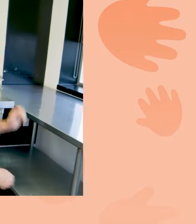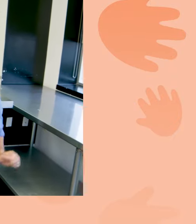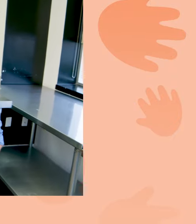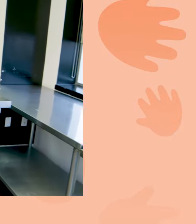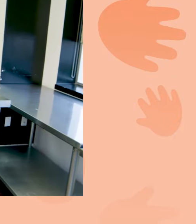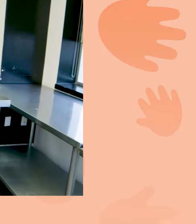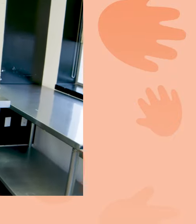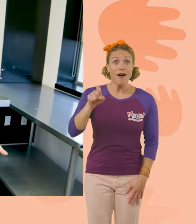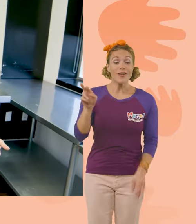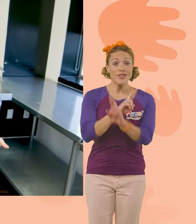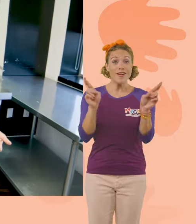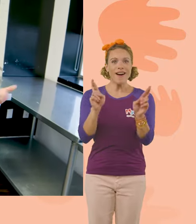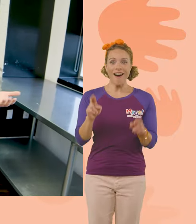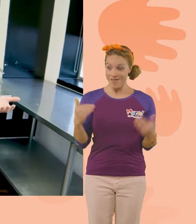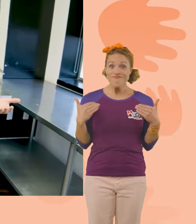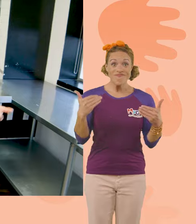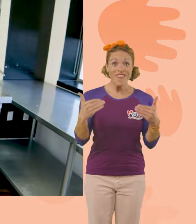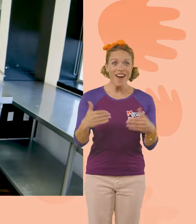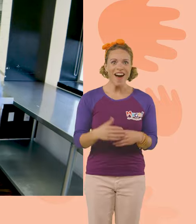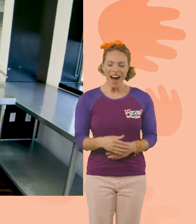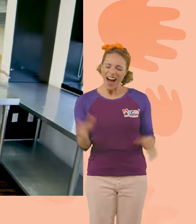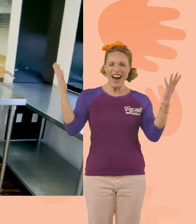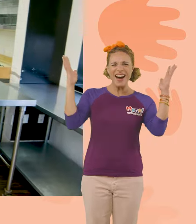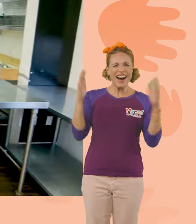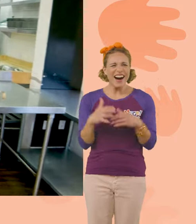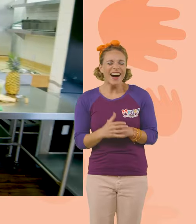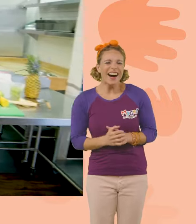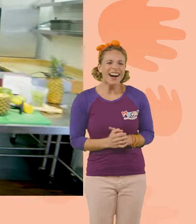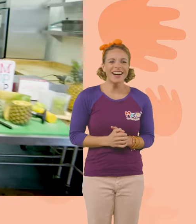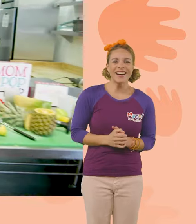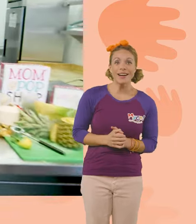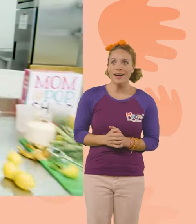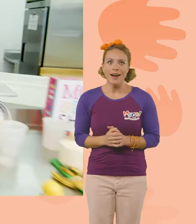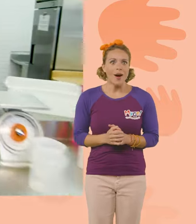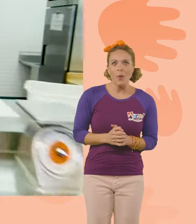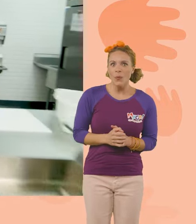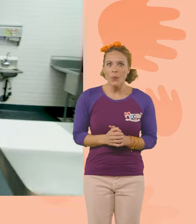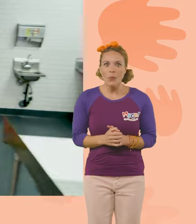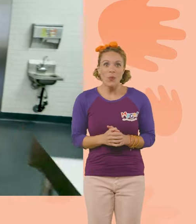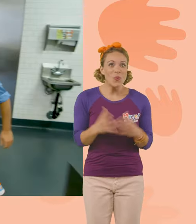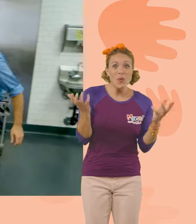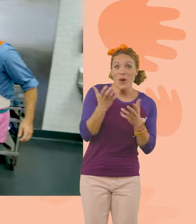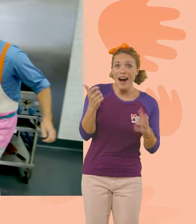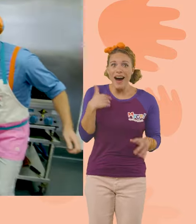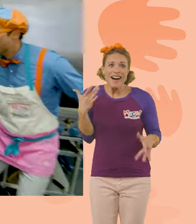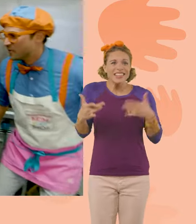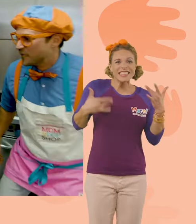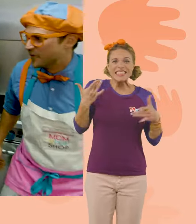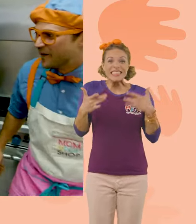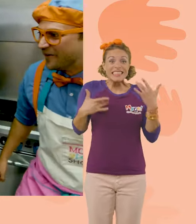Did we just hear a ding? Oh, you sure did. The popsicles must be ready. Let's check them out. Woohoo! All